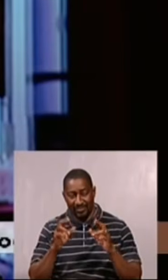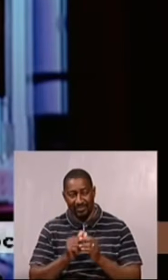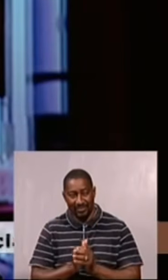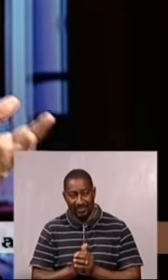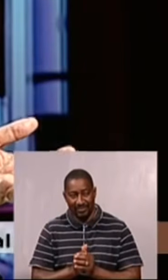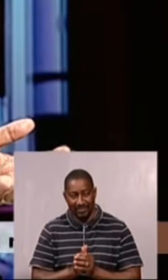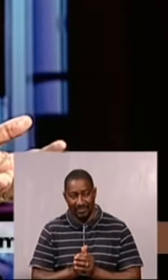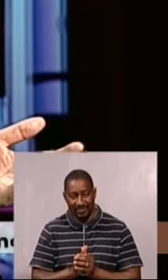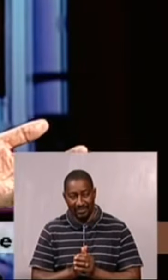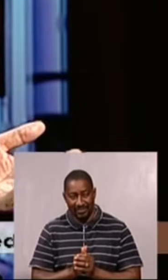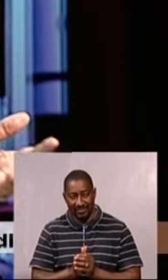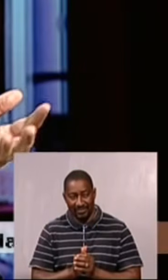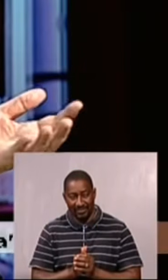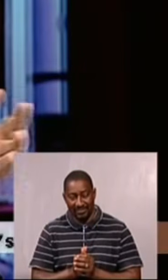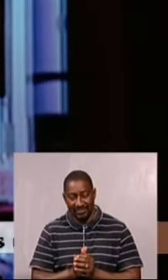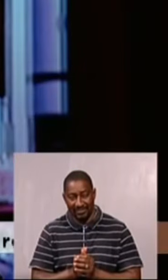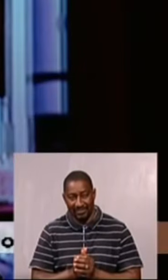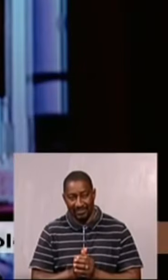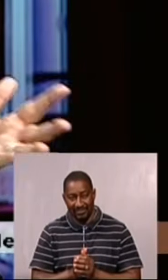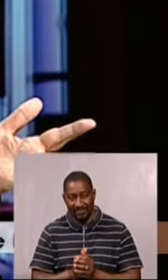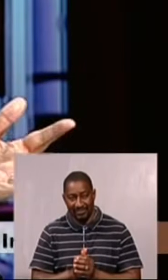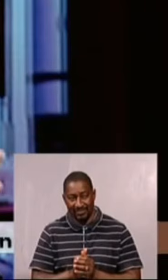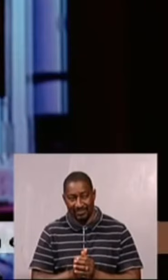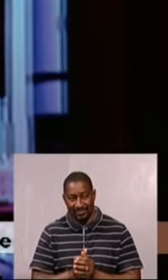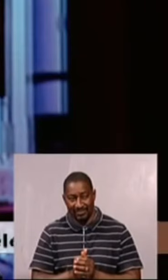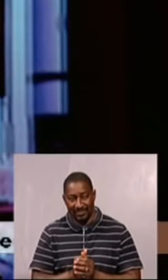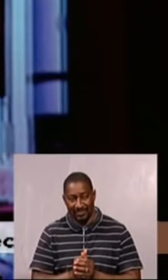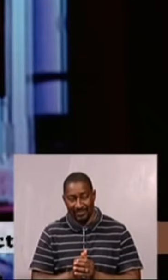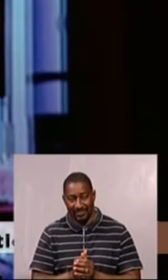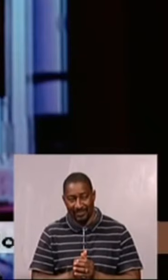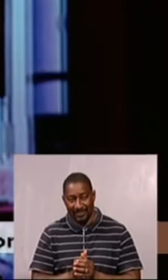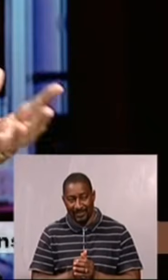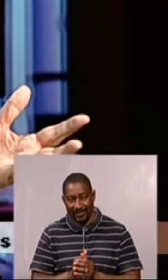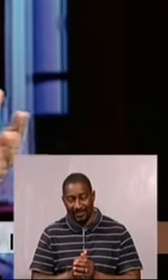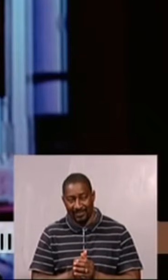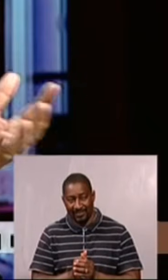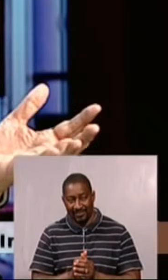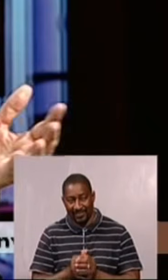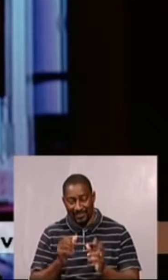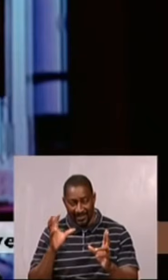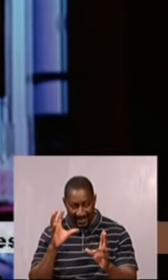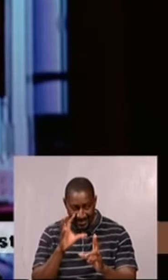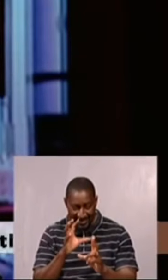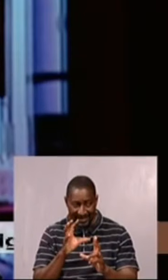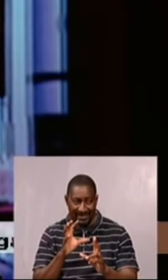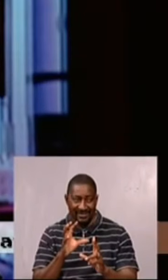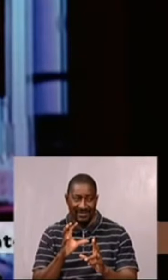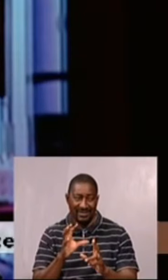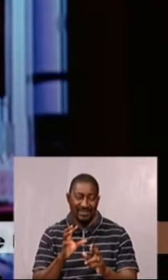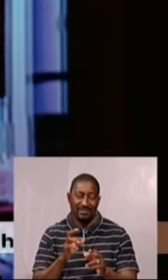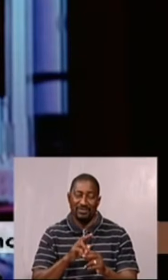to being exploited and coming under attack, or just having their personal details misused and